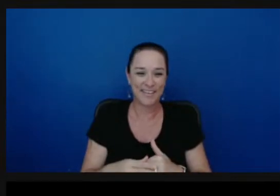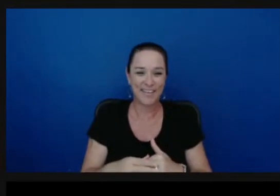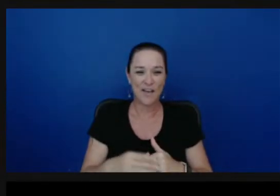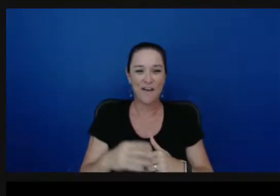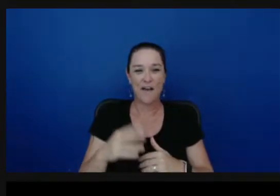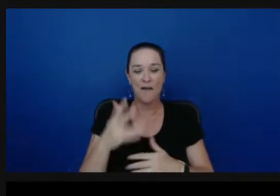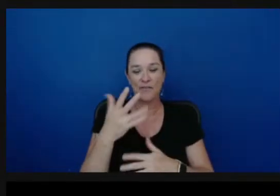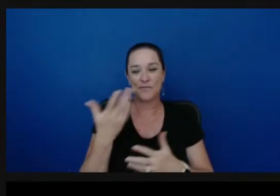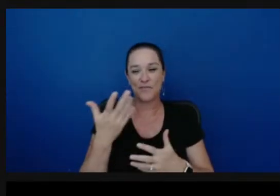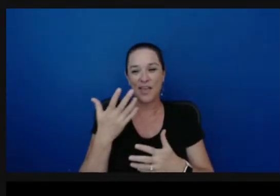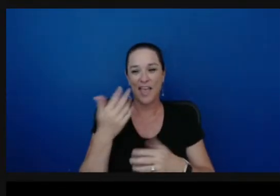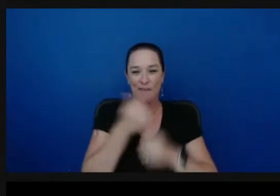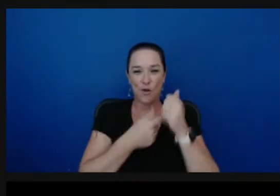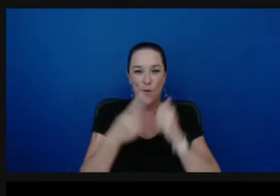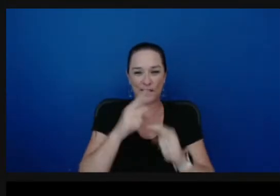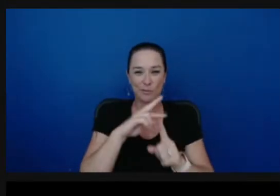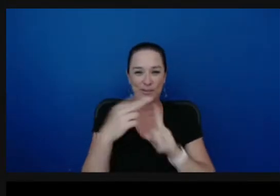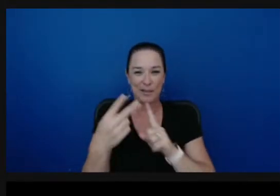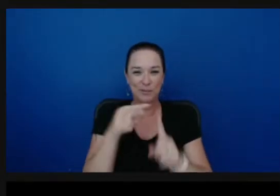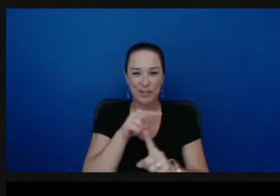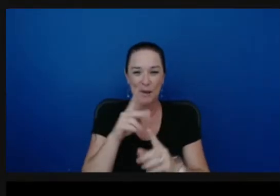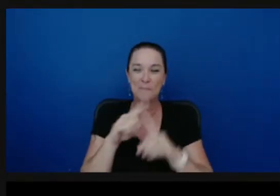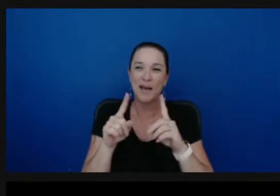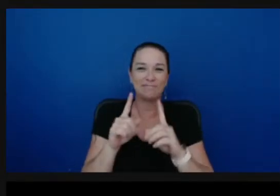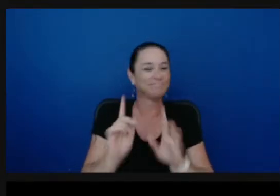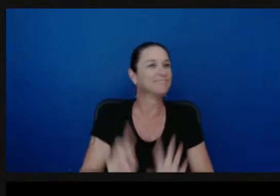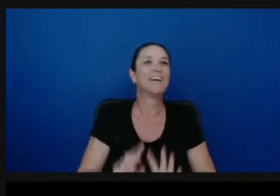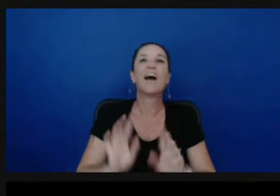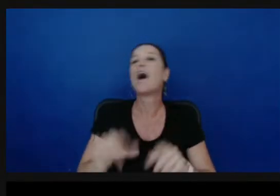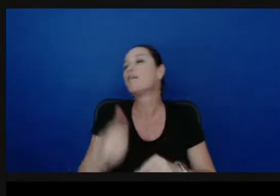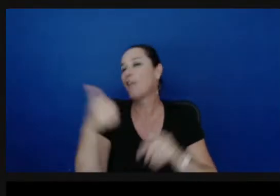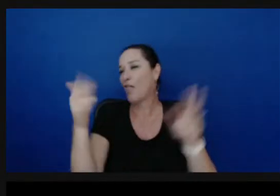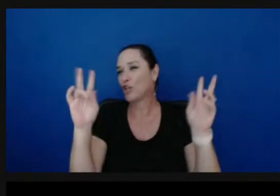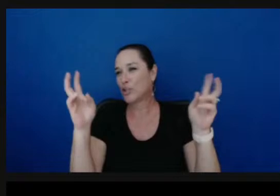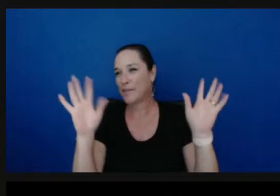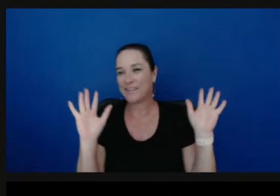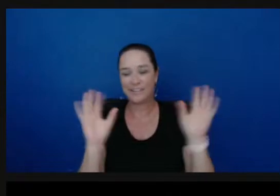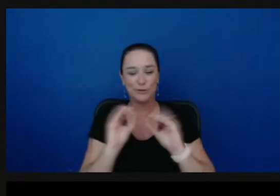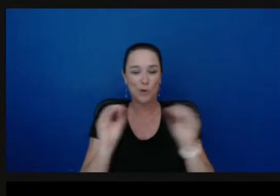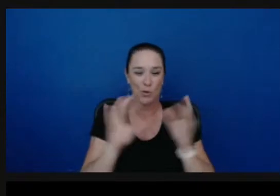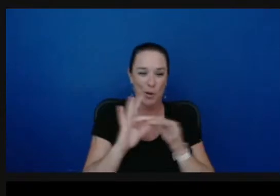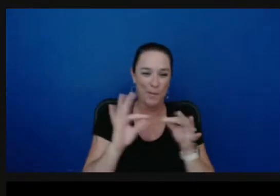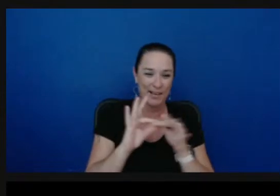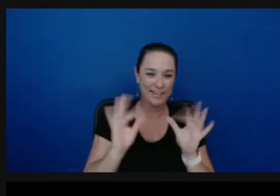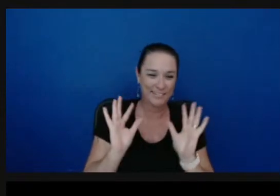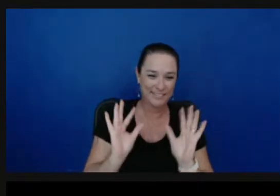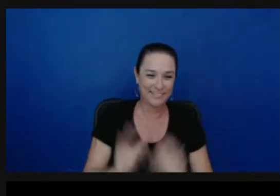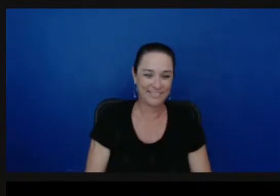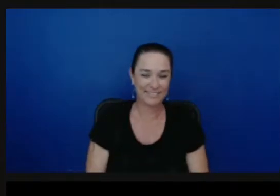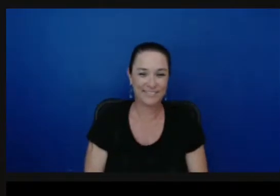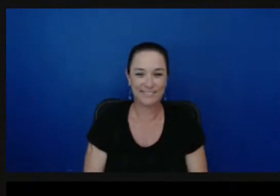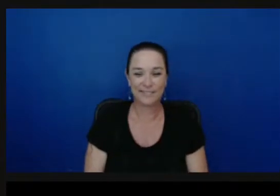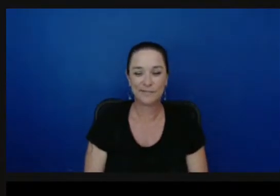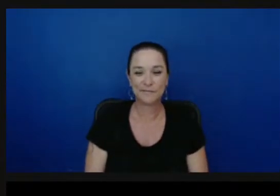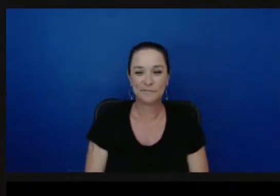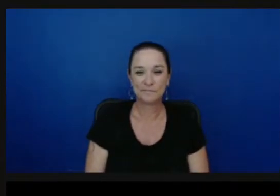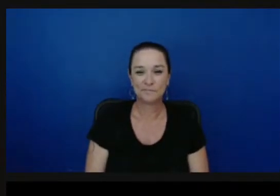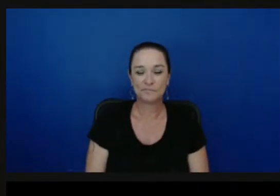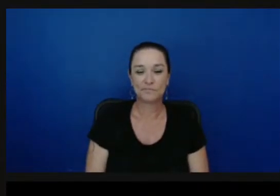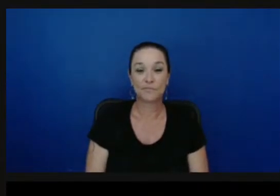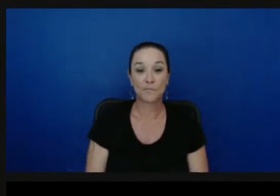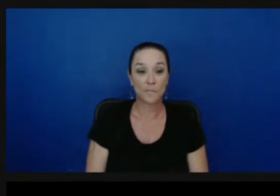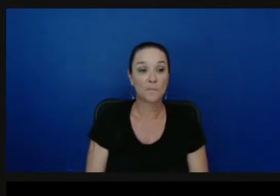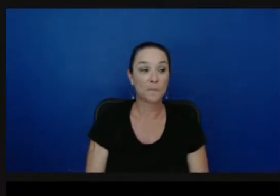of it, right? But also, Right. we're not getting into that. Yep. No comments. Yeah. So yeah,